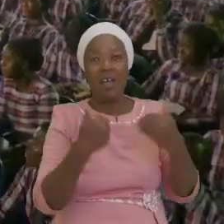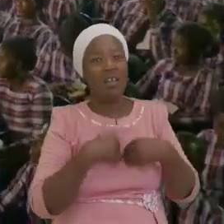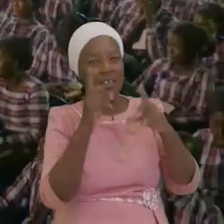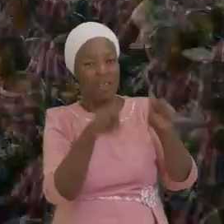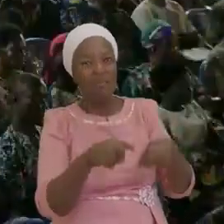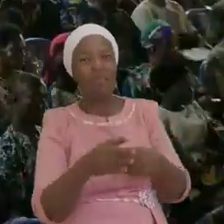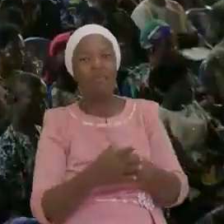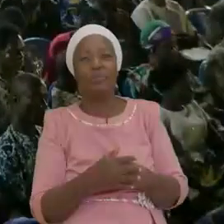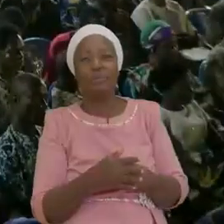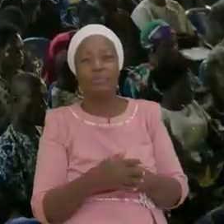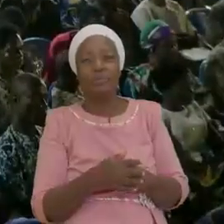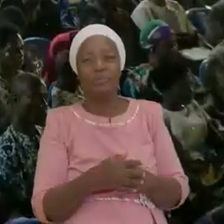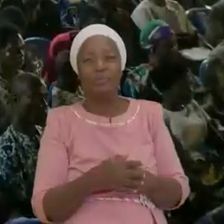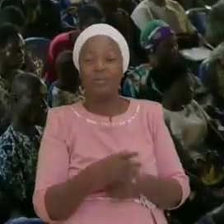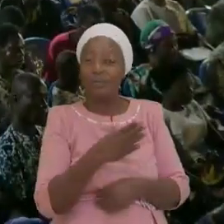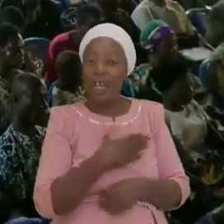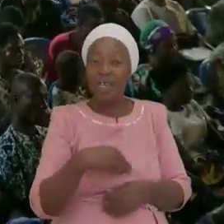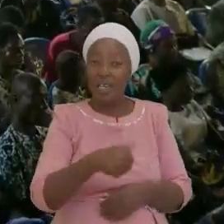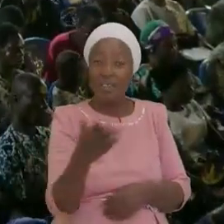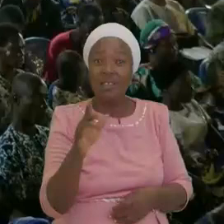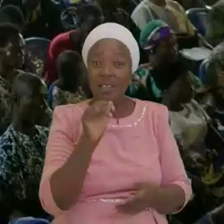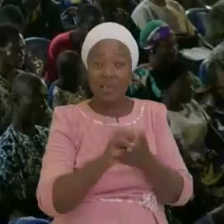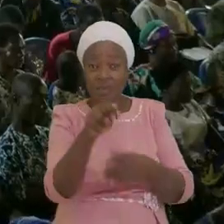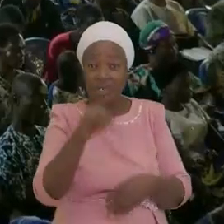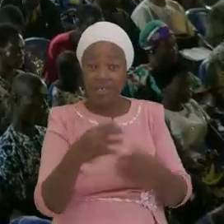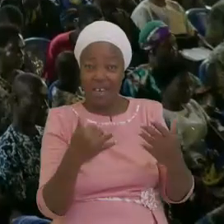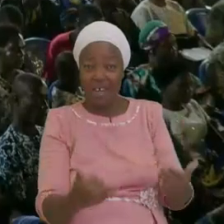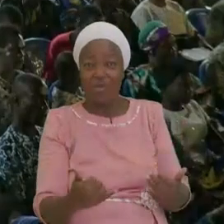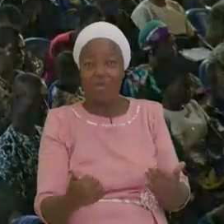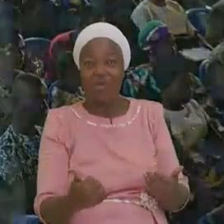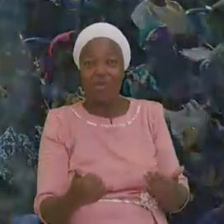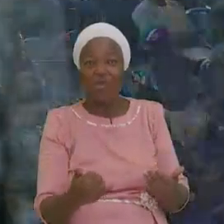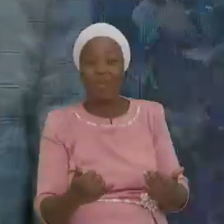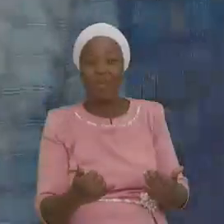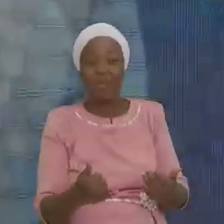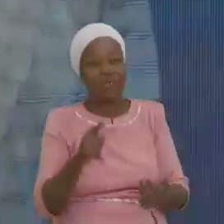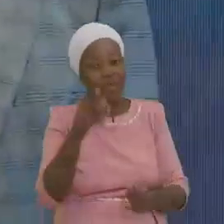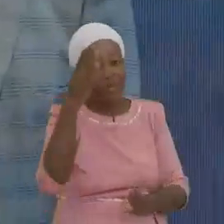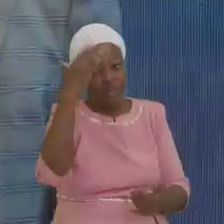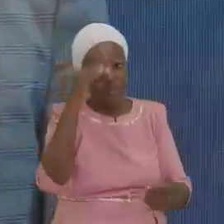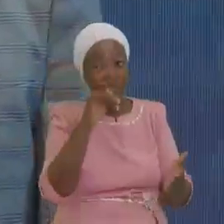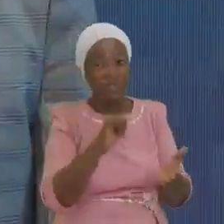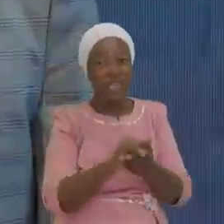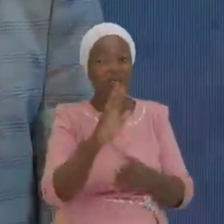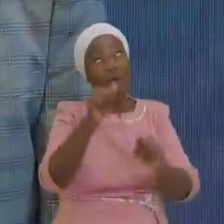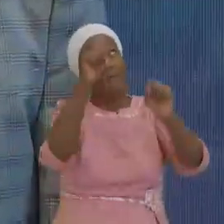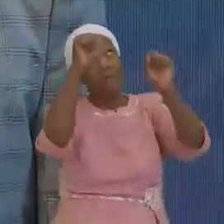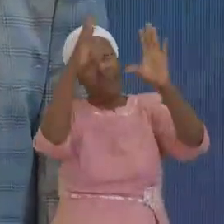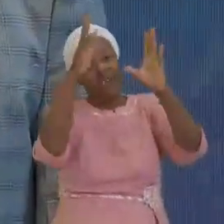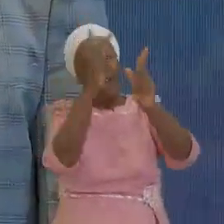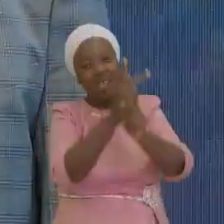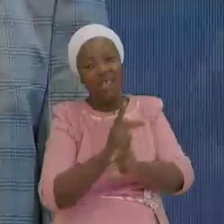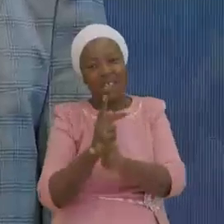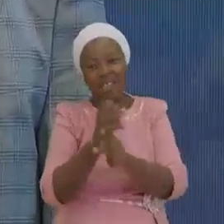come. And anything you need now, you know that your Father cares for